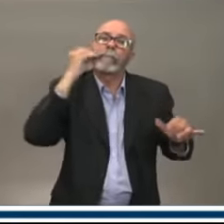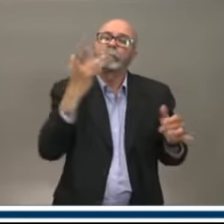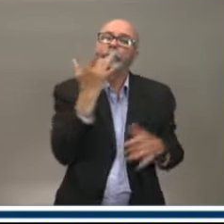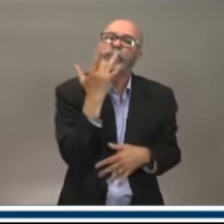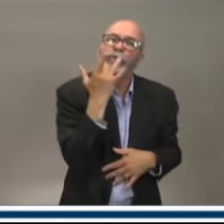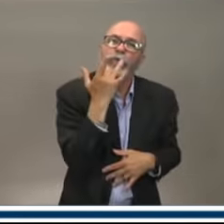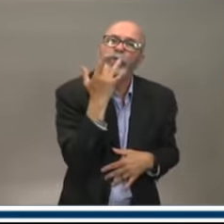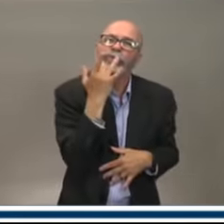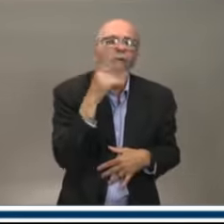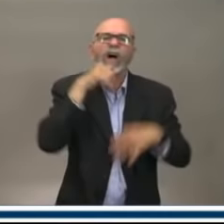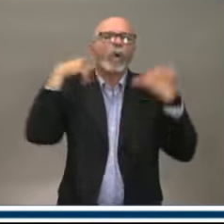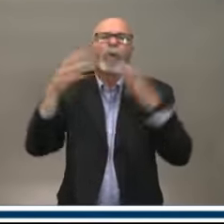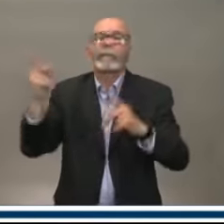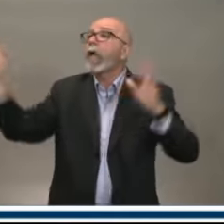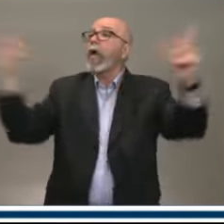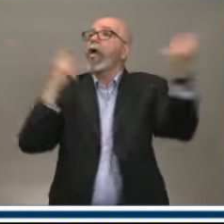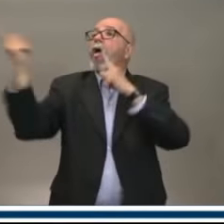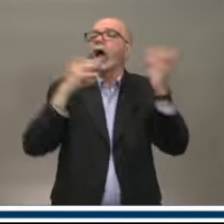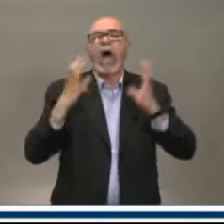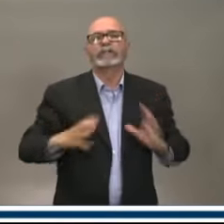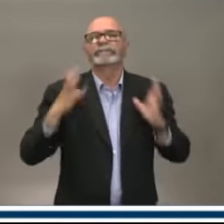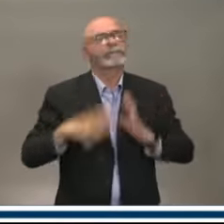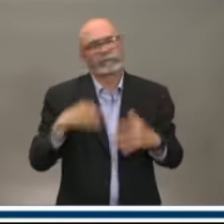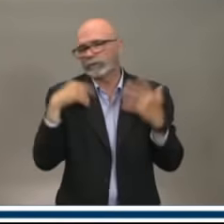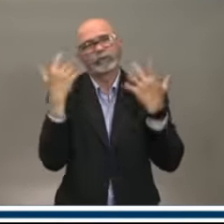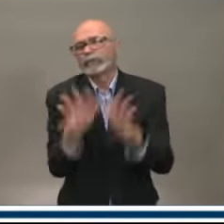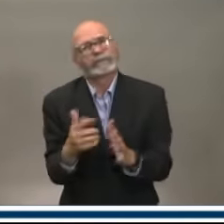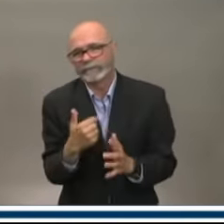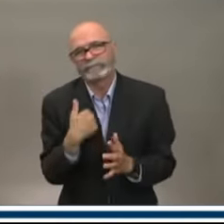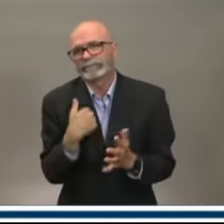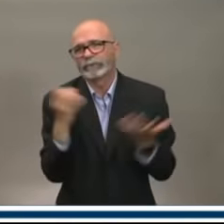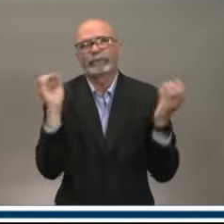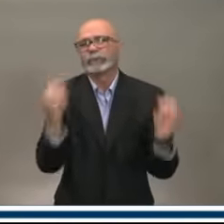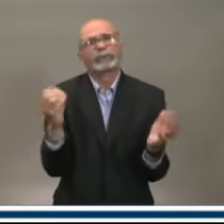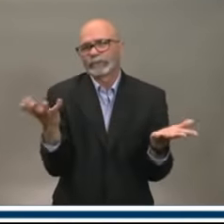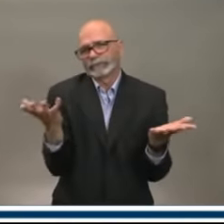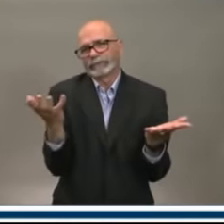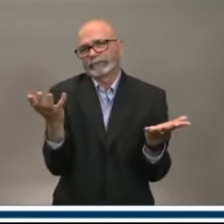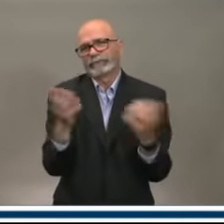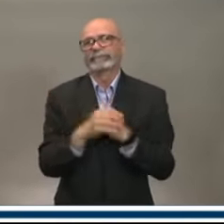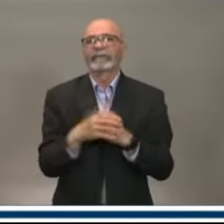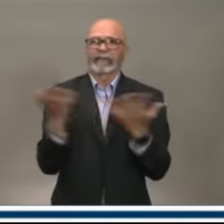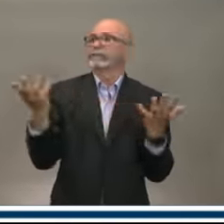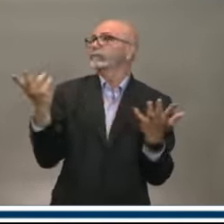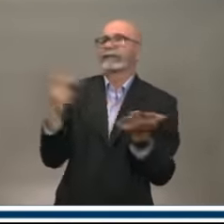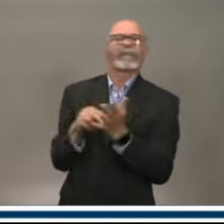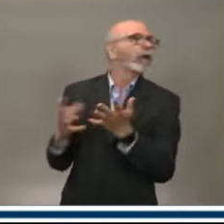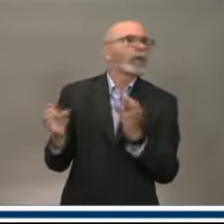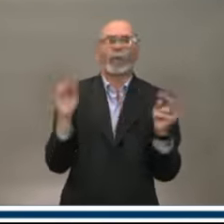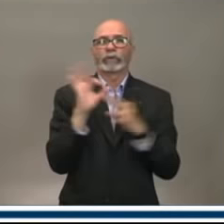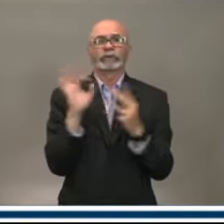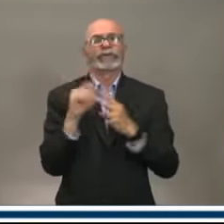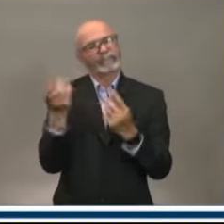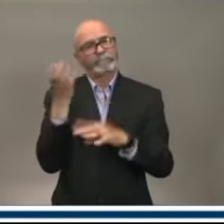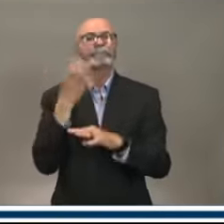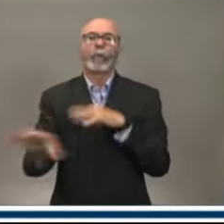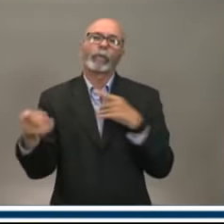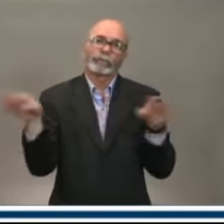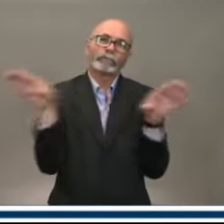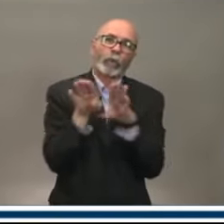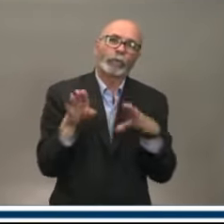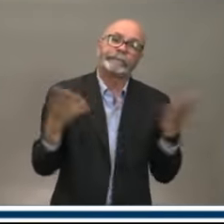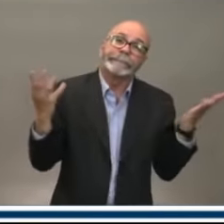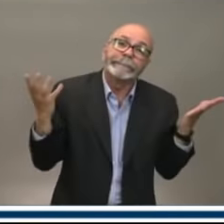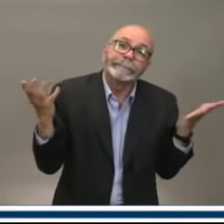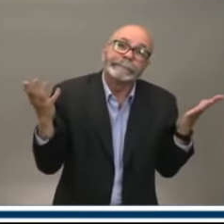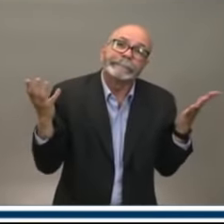we put together a program that capitalizes on the federal dollars that are out there, when it comes to the economy now, and